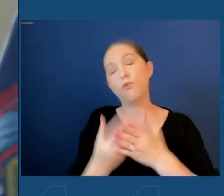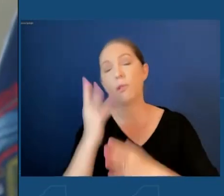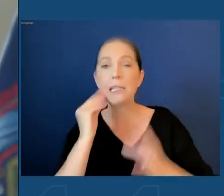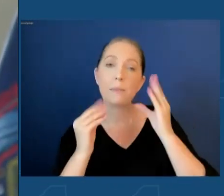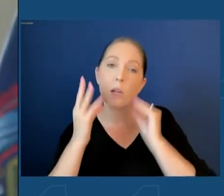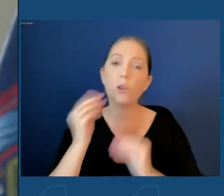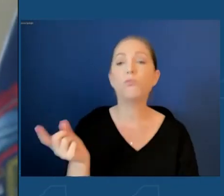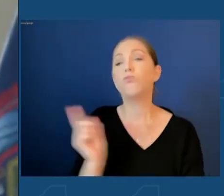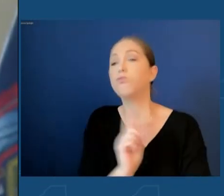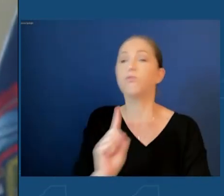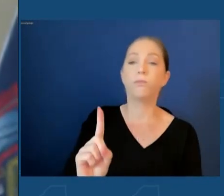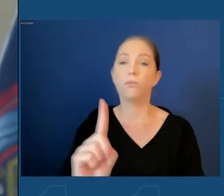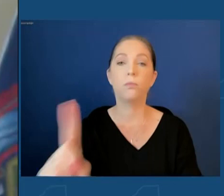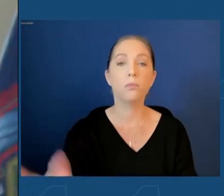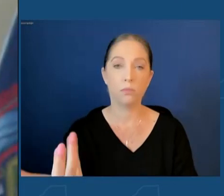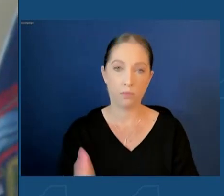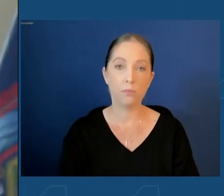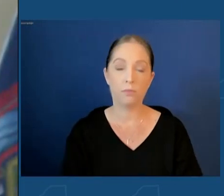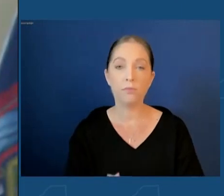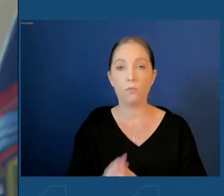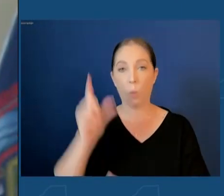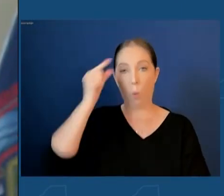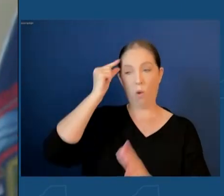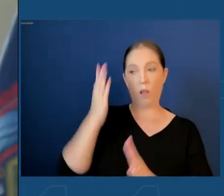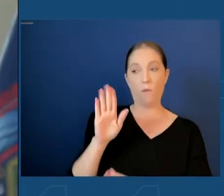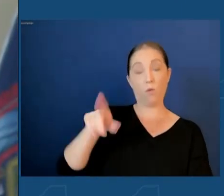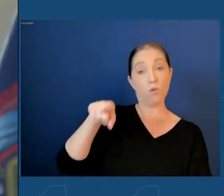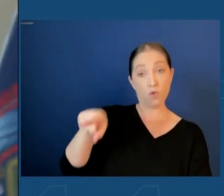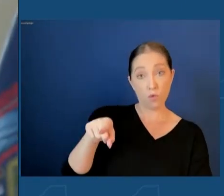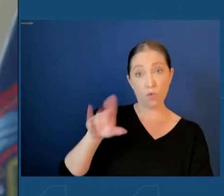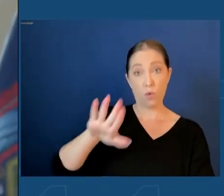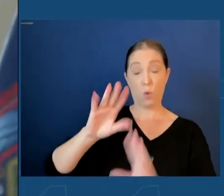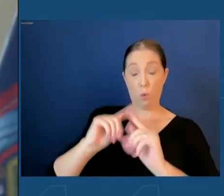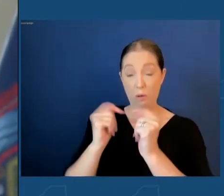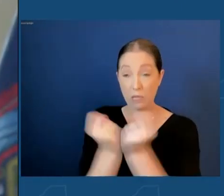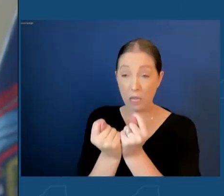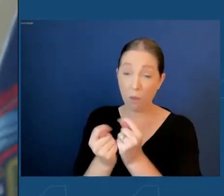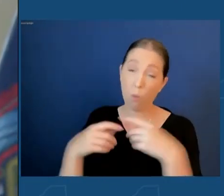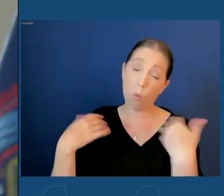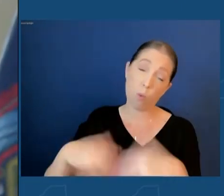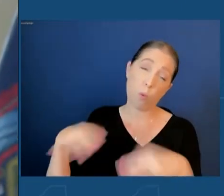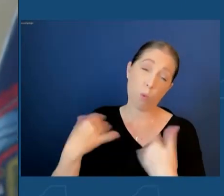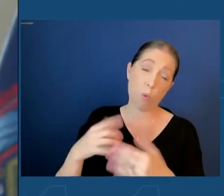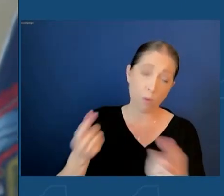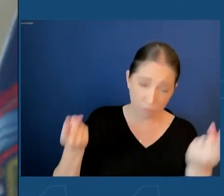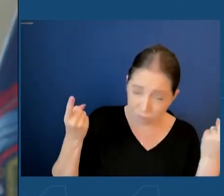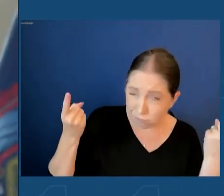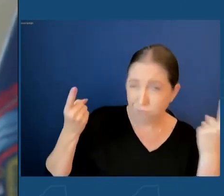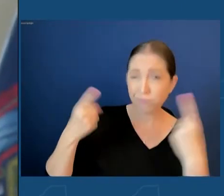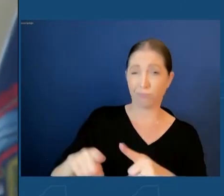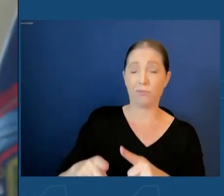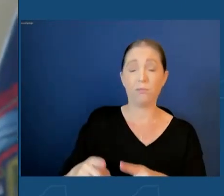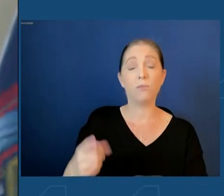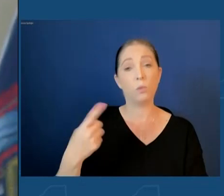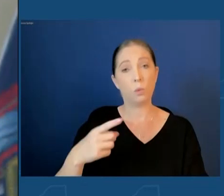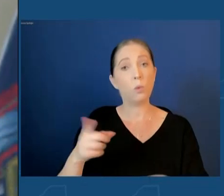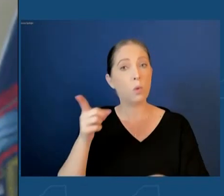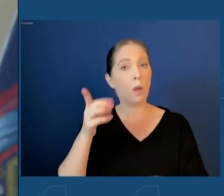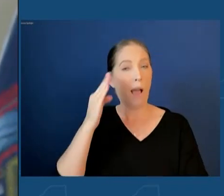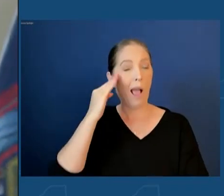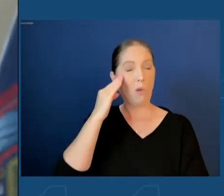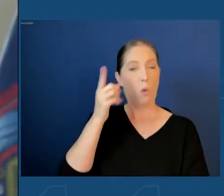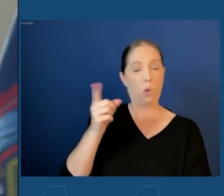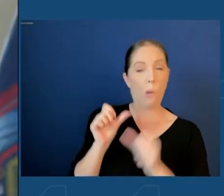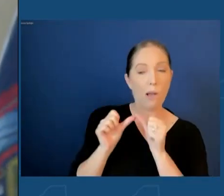off. And Governor, you and your team have made that happen. And the extraordinary things you continue to do and will continue to do as governor, it's great